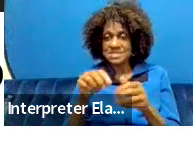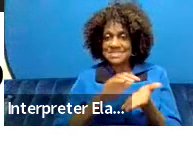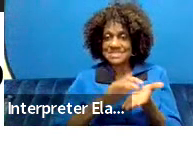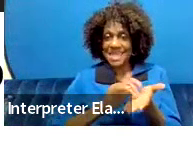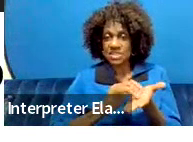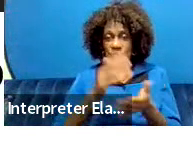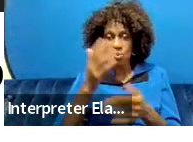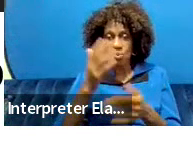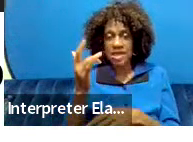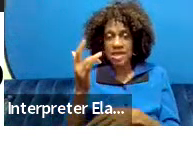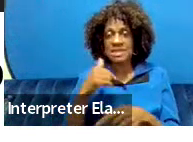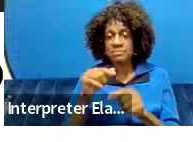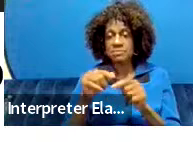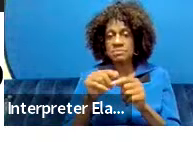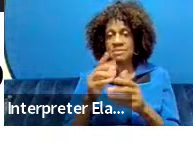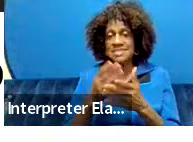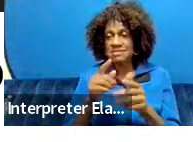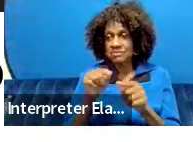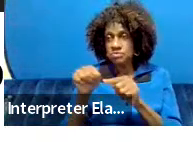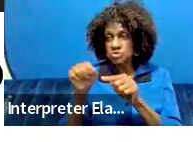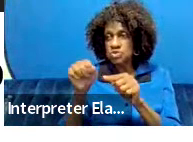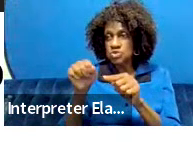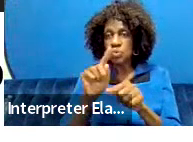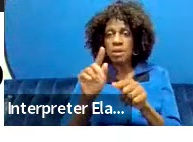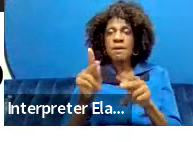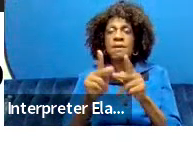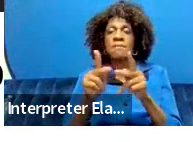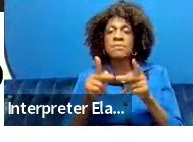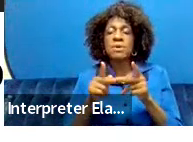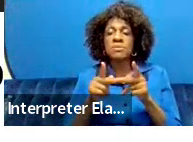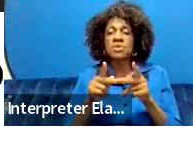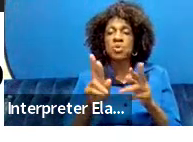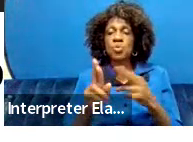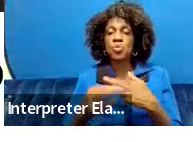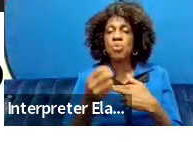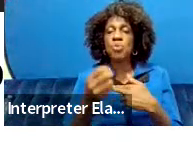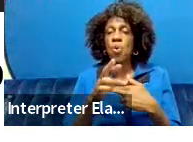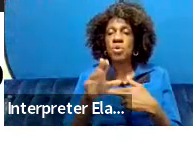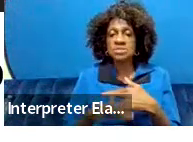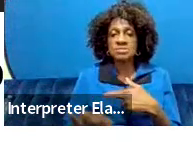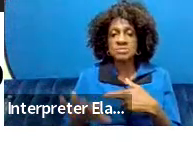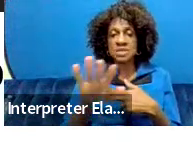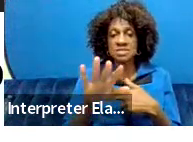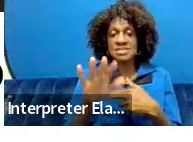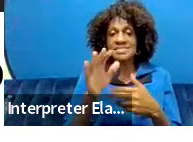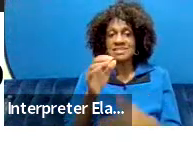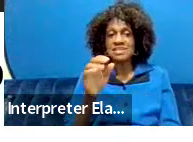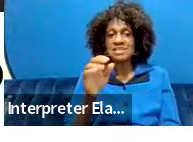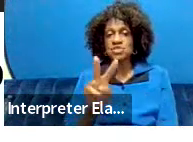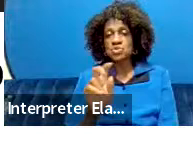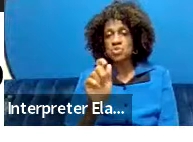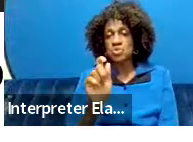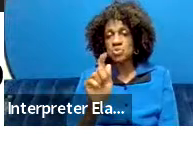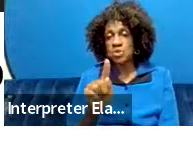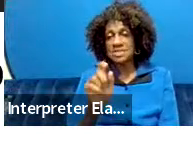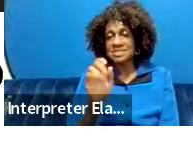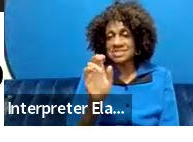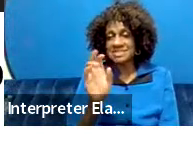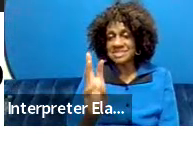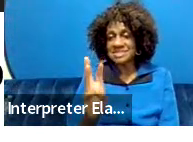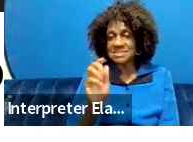because they are in some way a designation of a permanent room or space. And again, for the scoping for these is in section